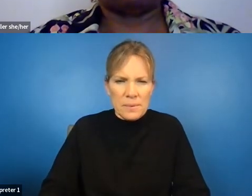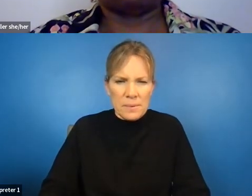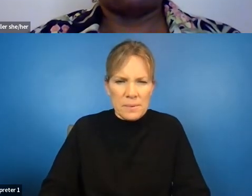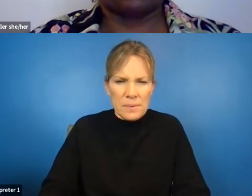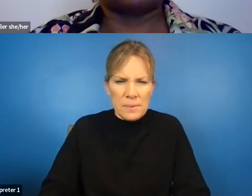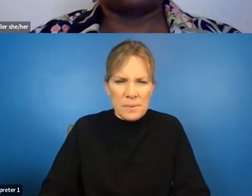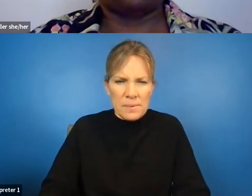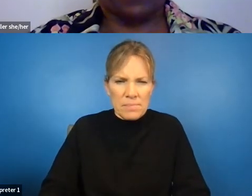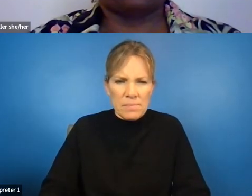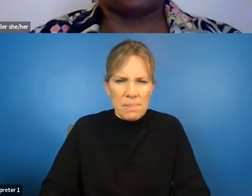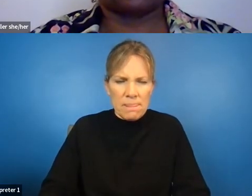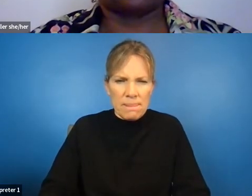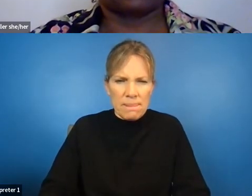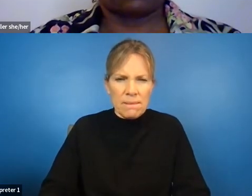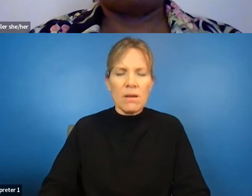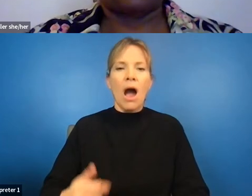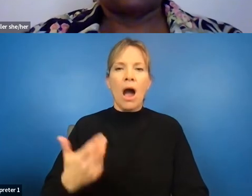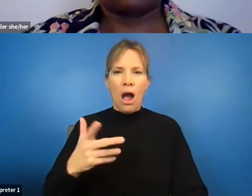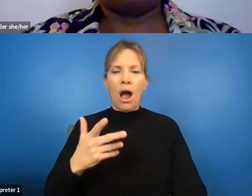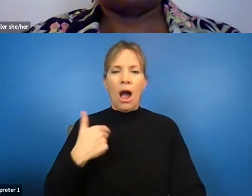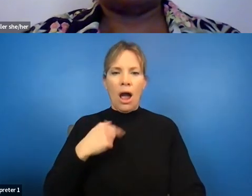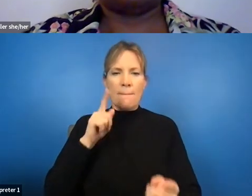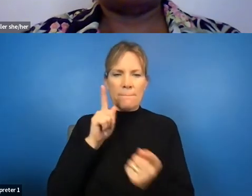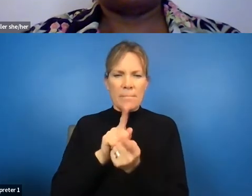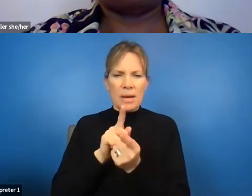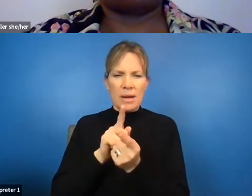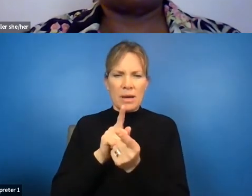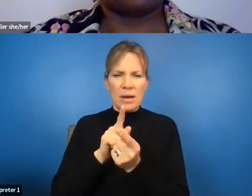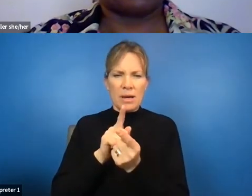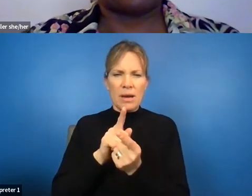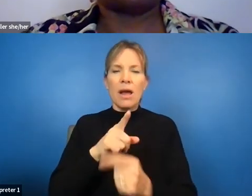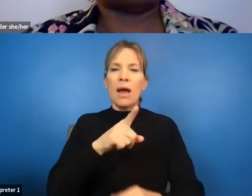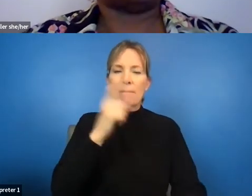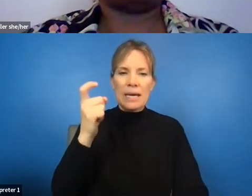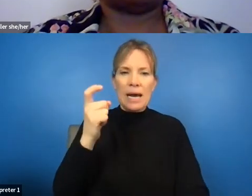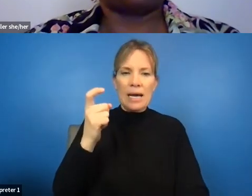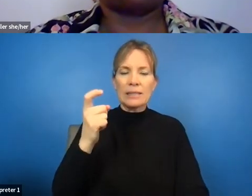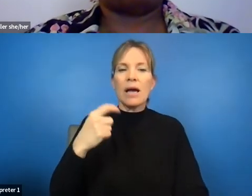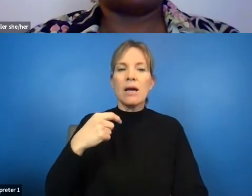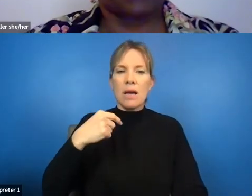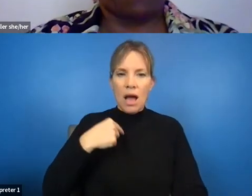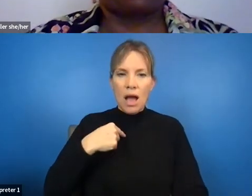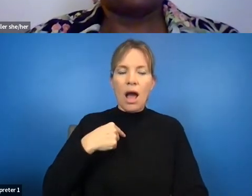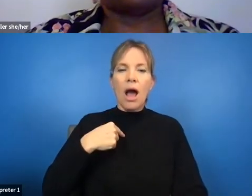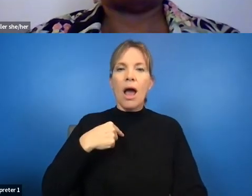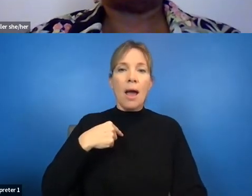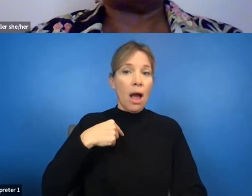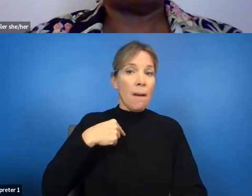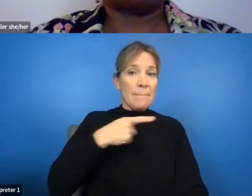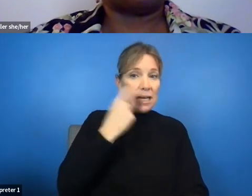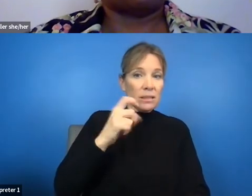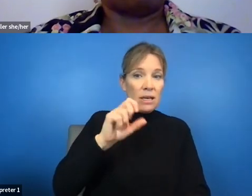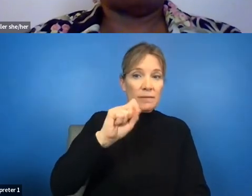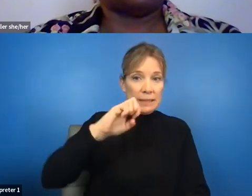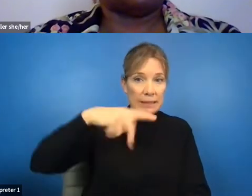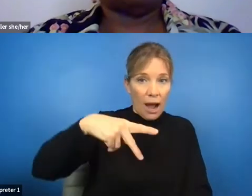actually met because I'm a part, in addition to being a part of STOP, and also